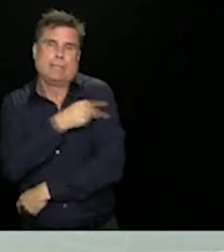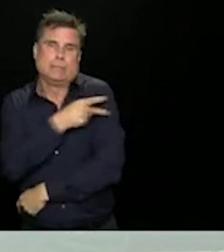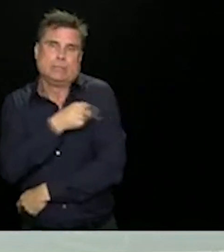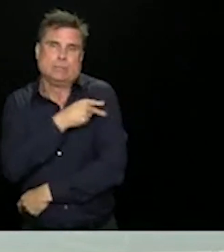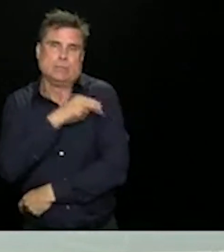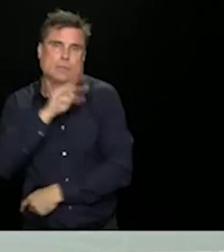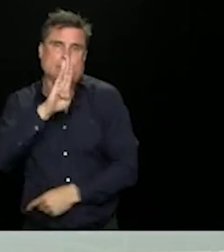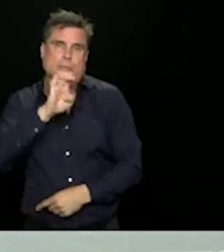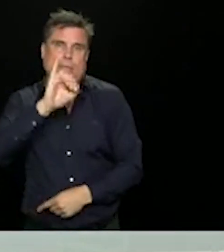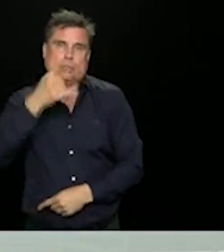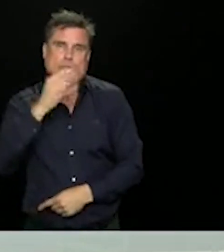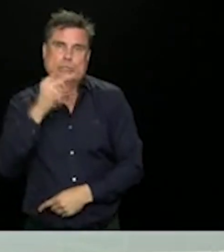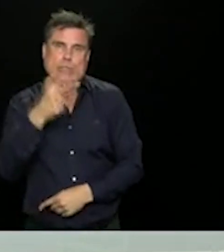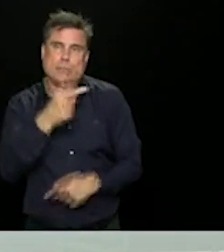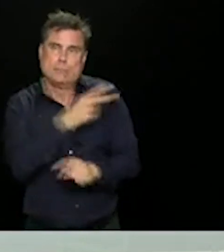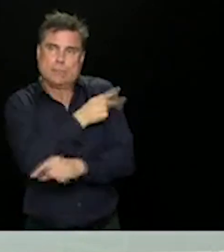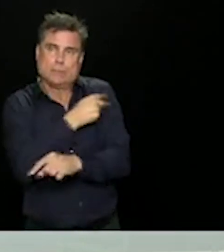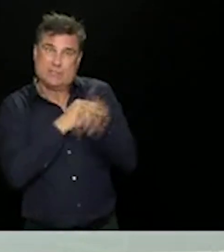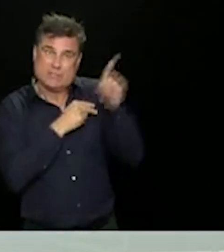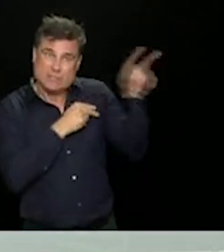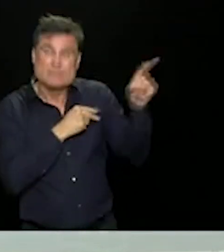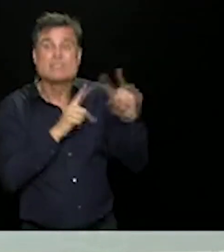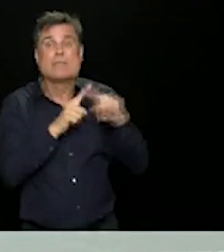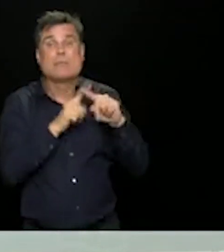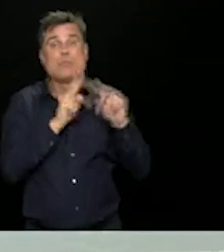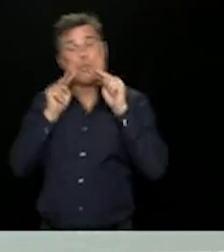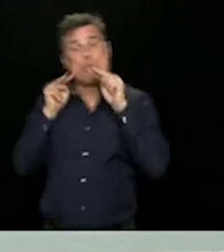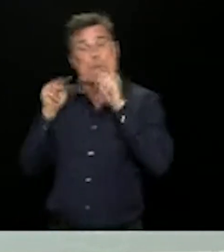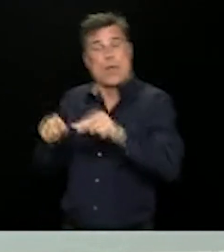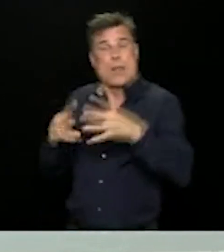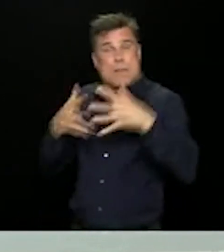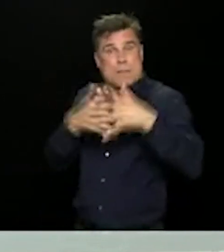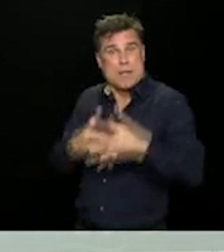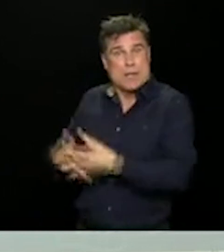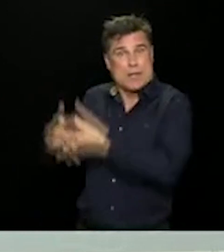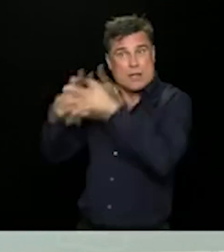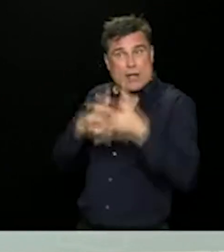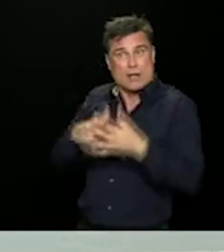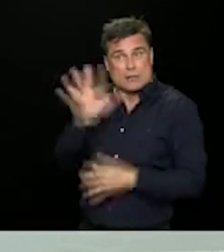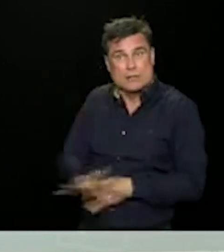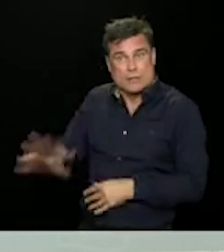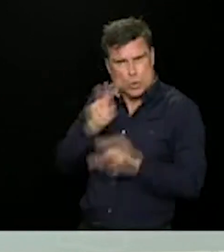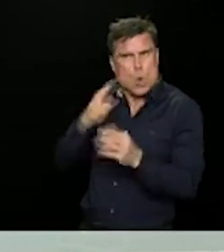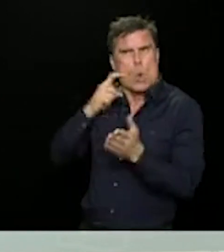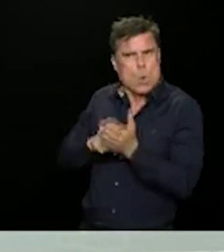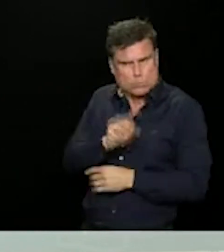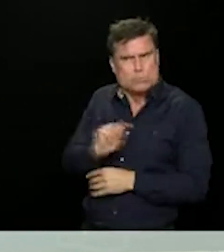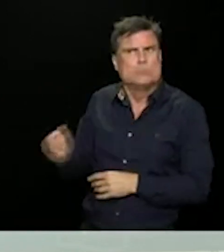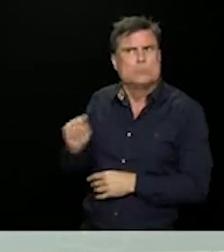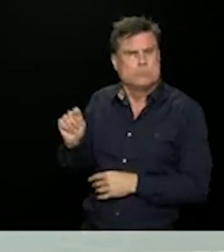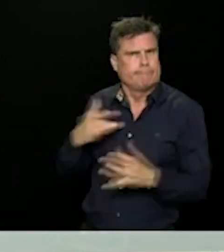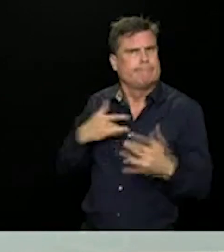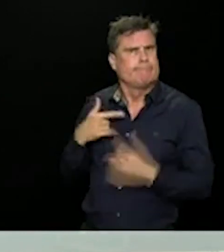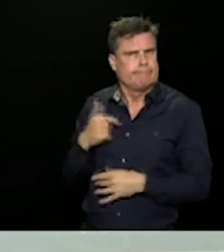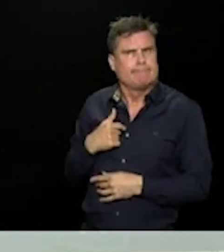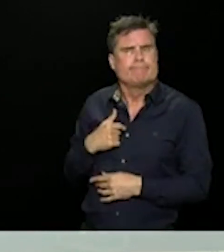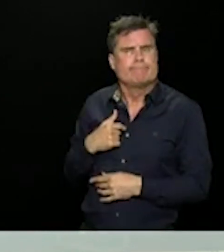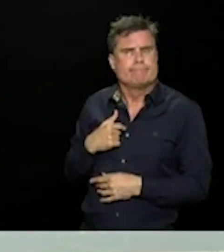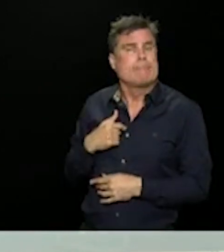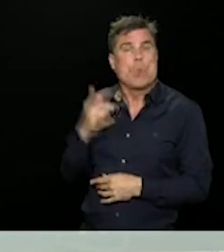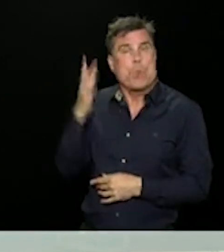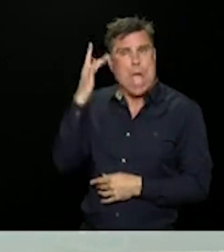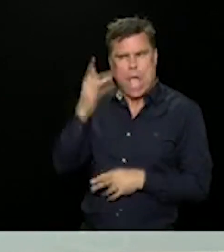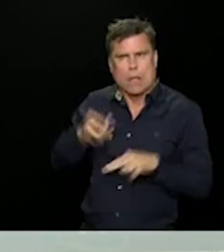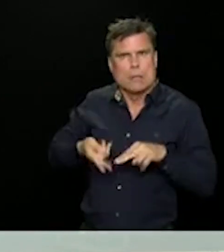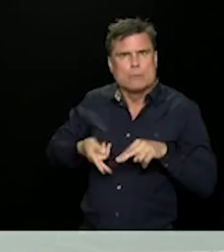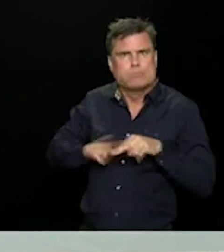going through this to make sure that we can stop explosive outbreaks and rapidly progressing outbreaks. And so